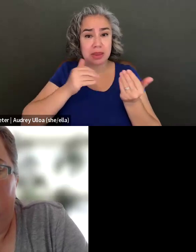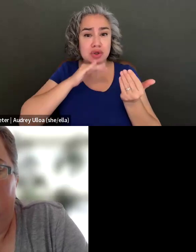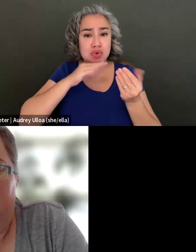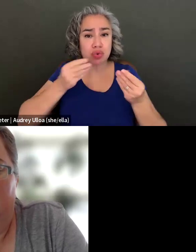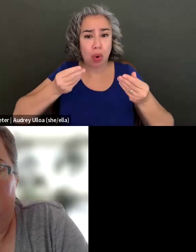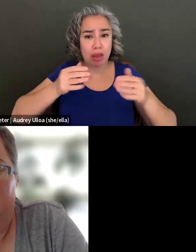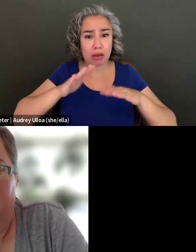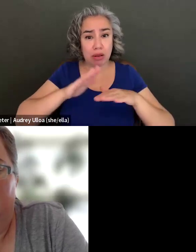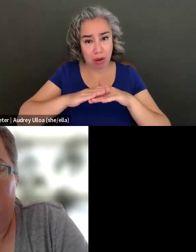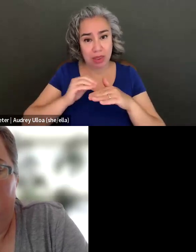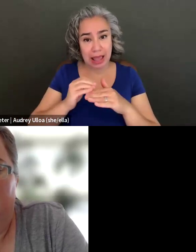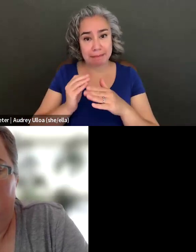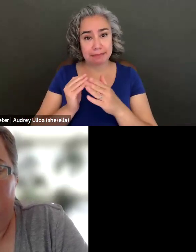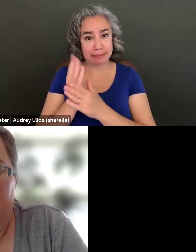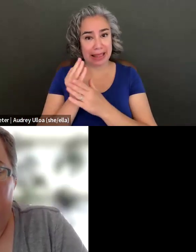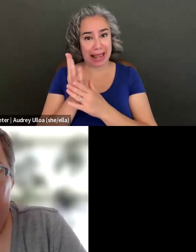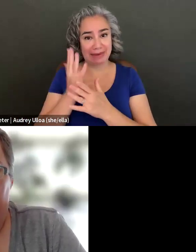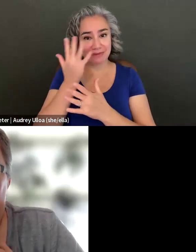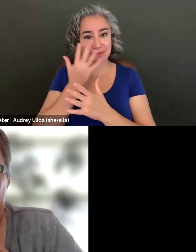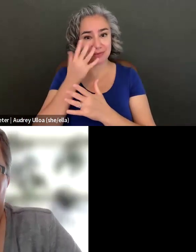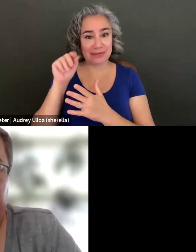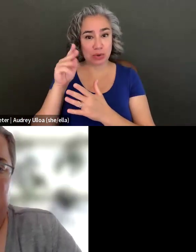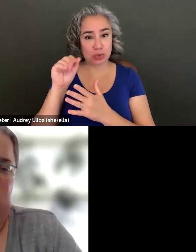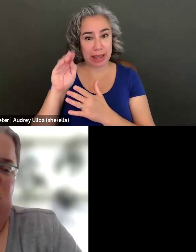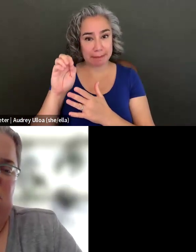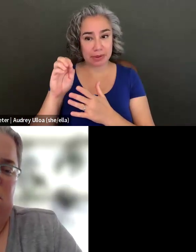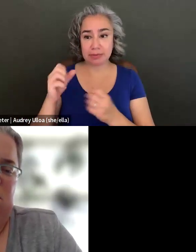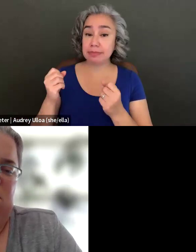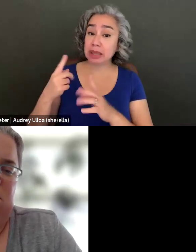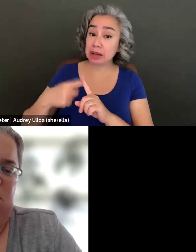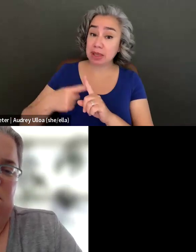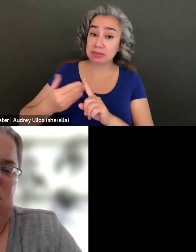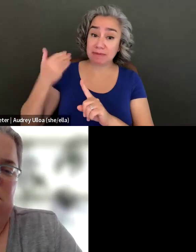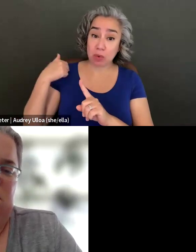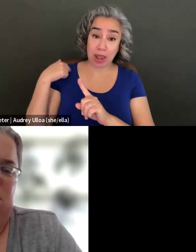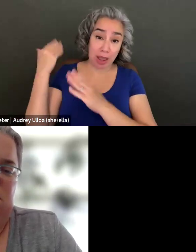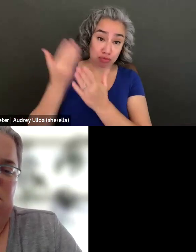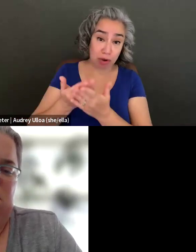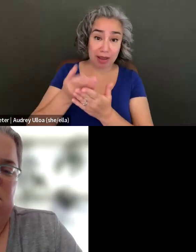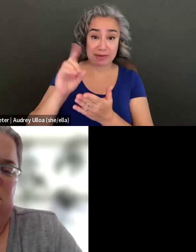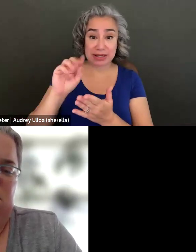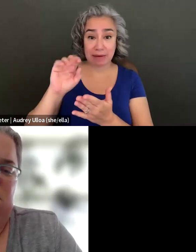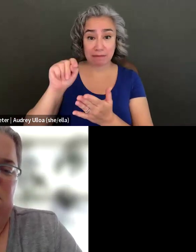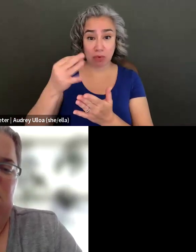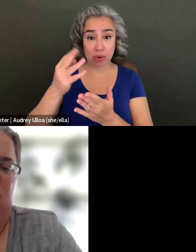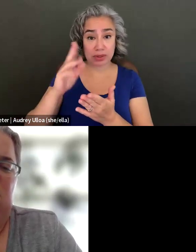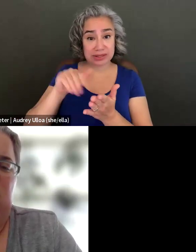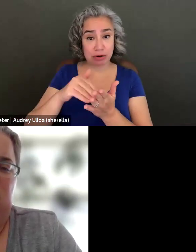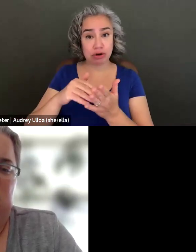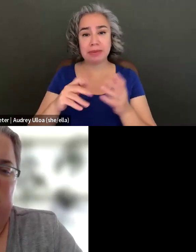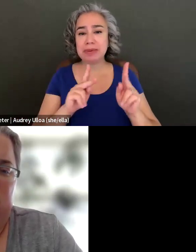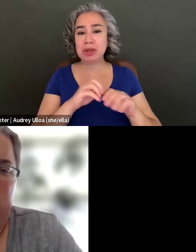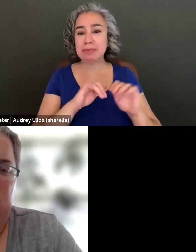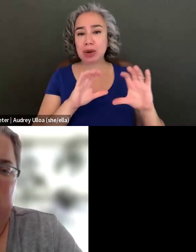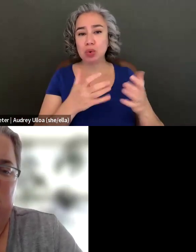on plant phenotype? Months before I came to the Danforth Center, individuals in my group conducted